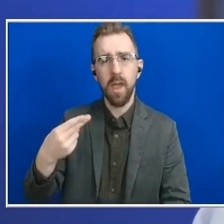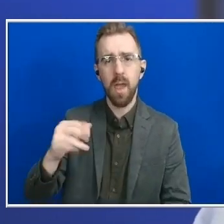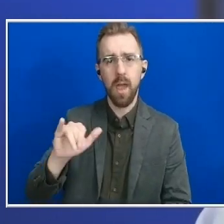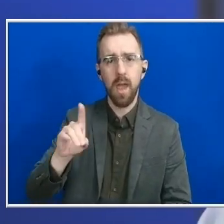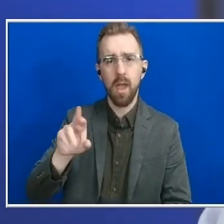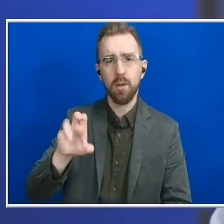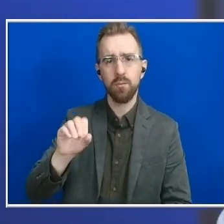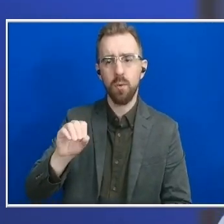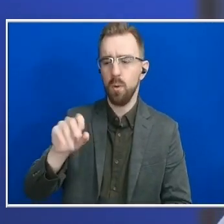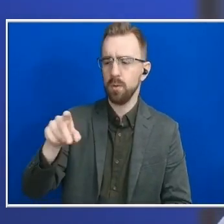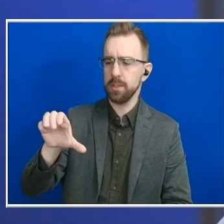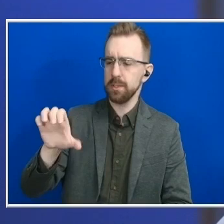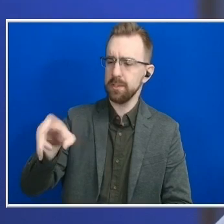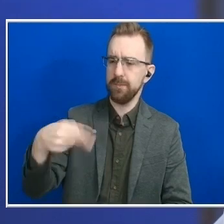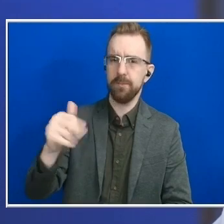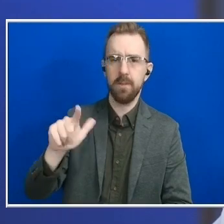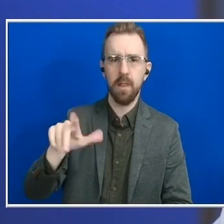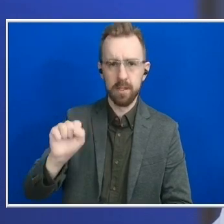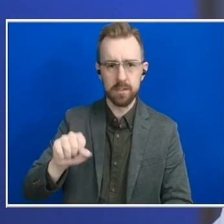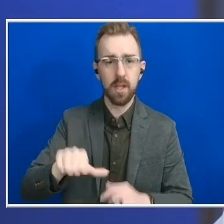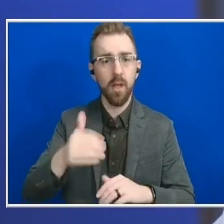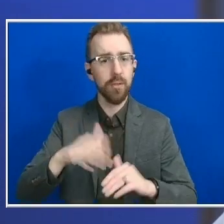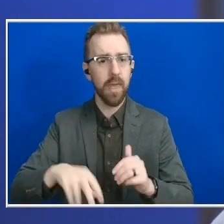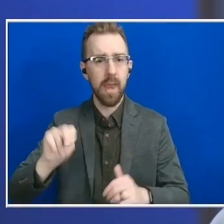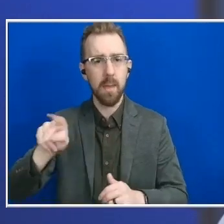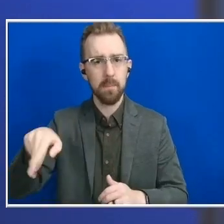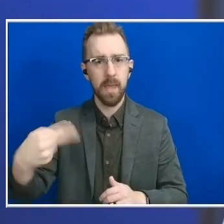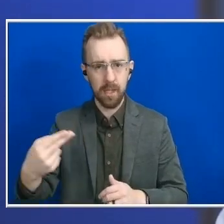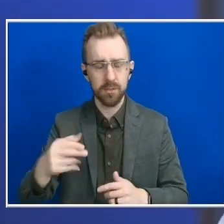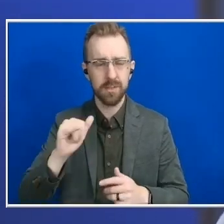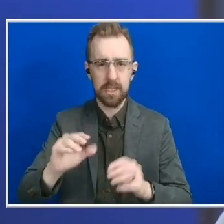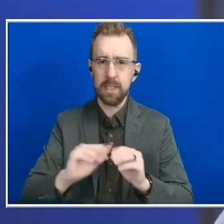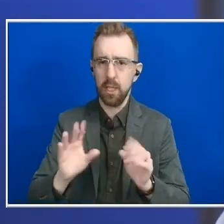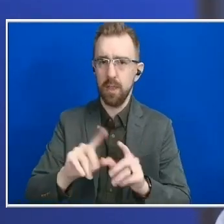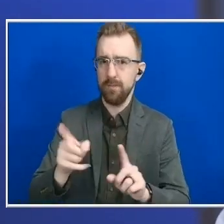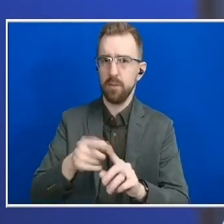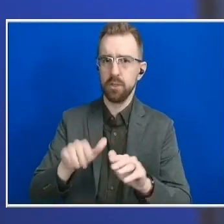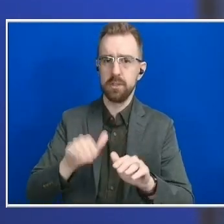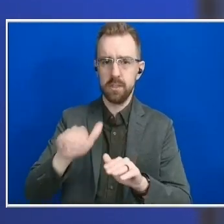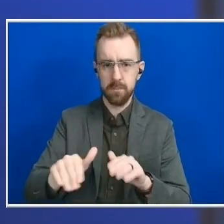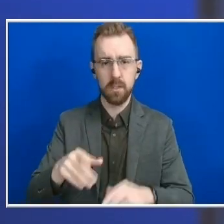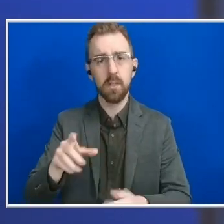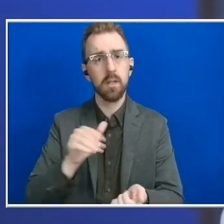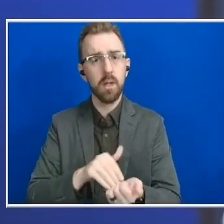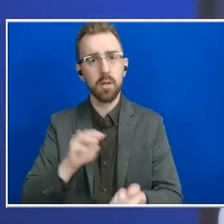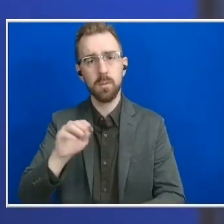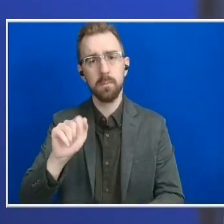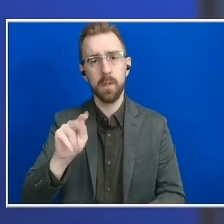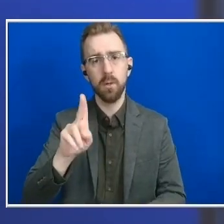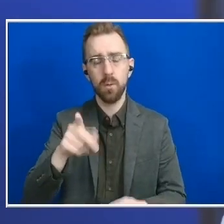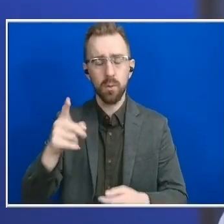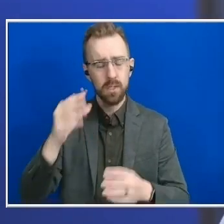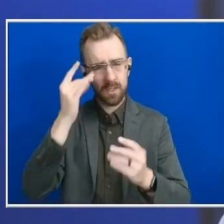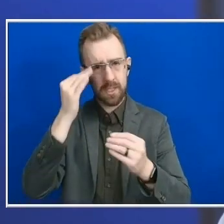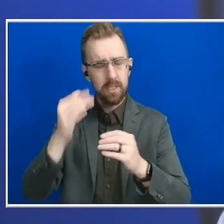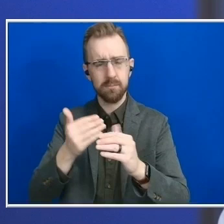normal pressure hydrocephalus. That's clearly the first step. Dr. Matuki is a visionary, thinking out of the box, delivering